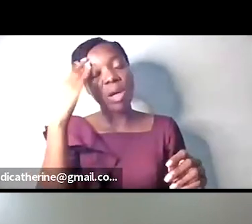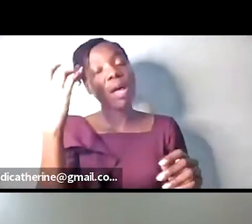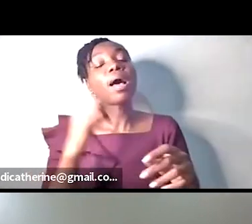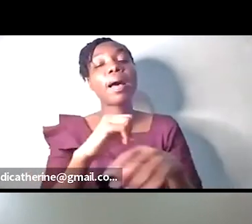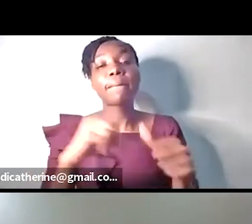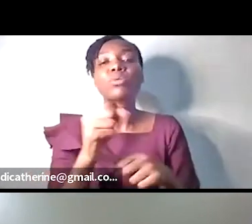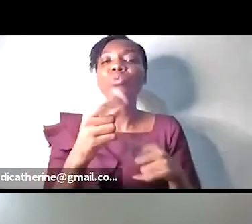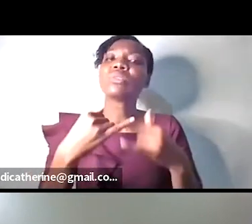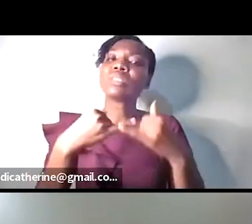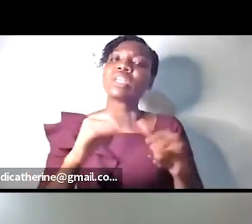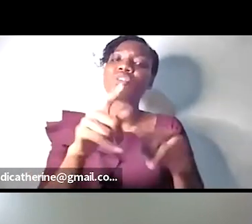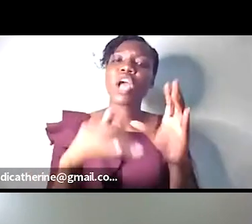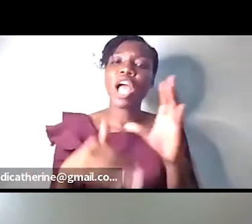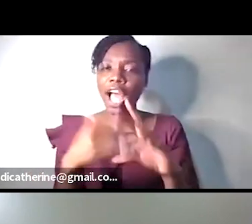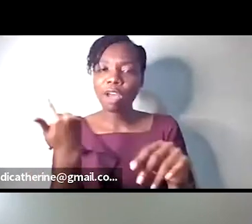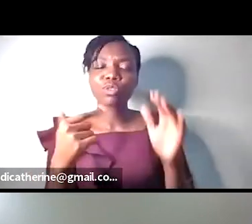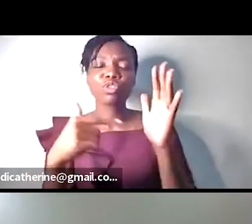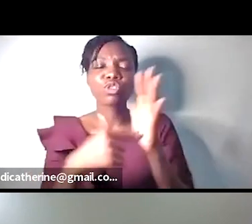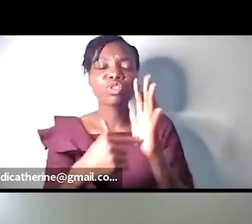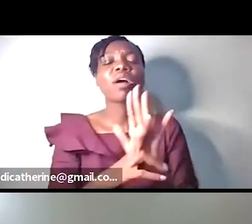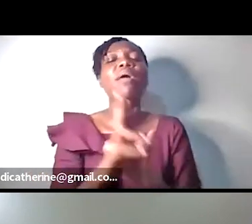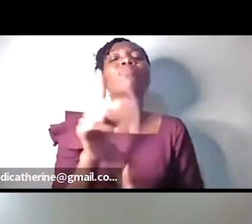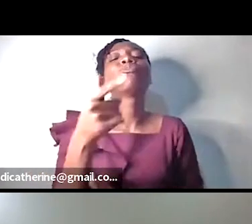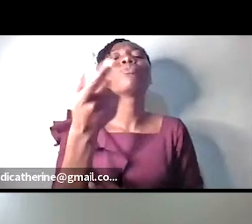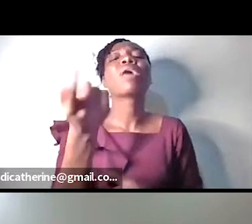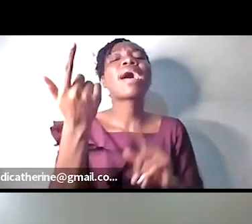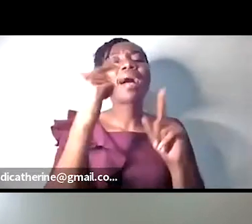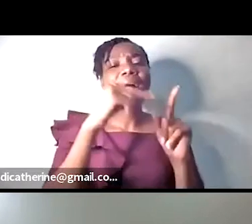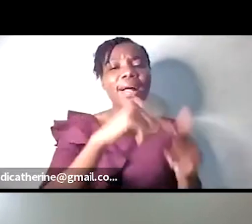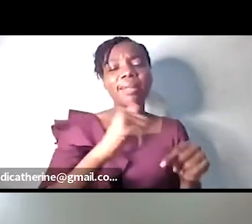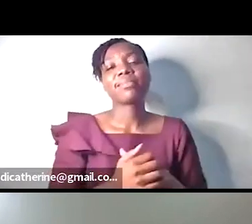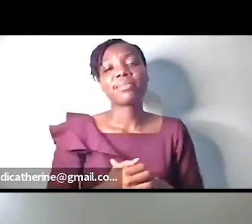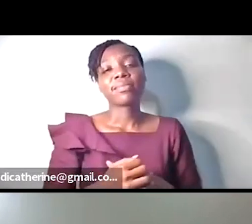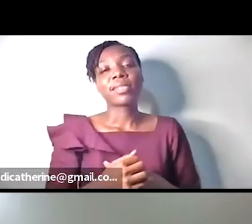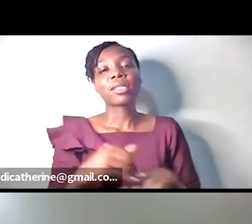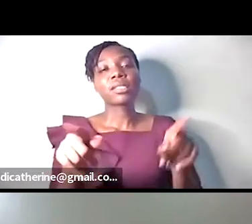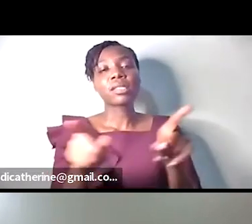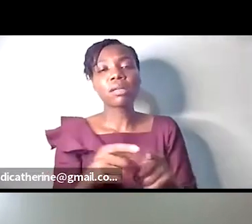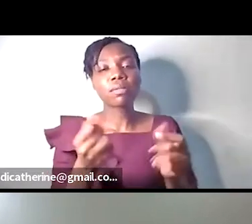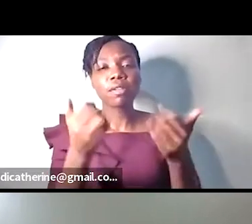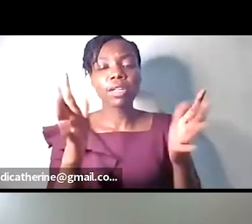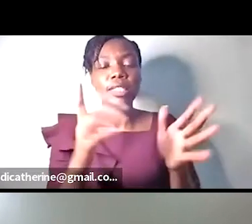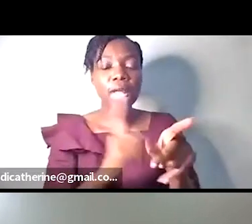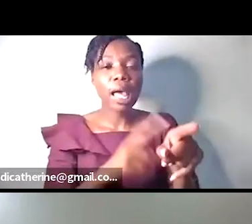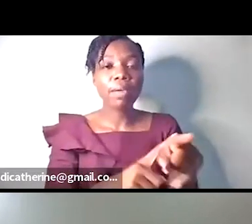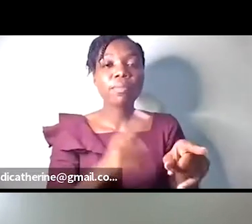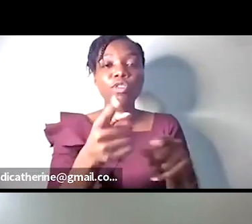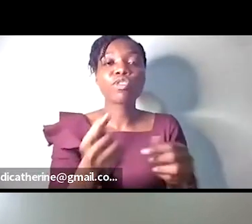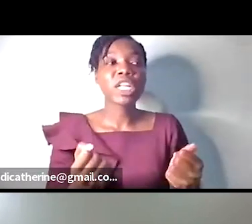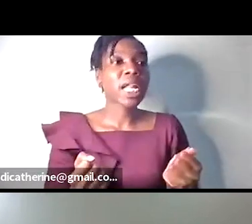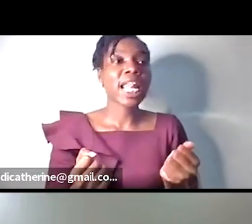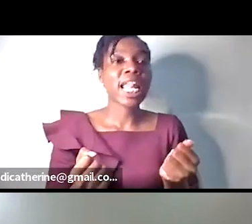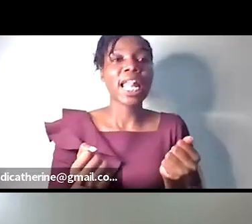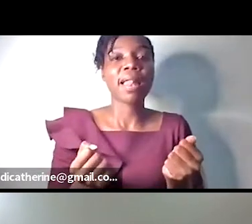present yourself. Show up there. It is like a first-time driver. You are driving a car, but because